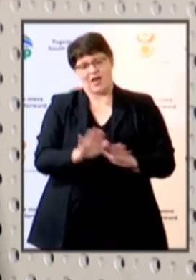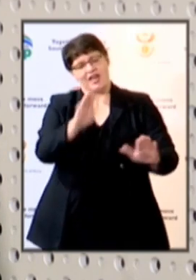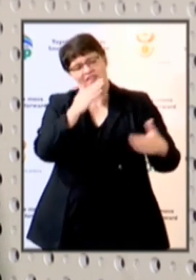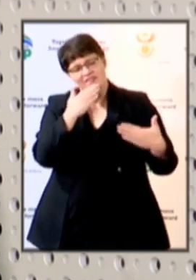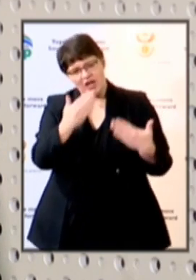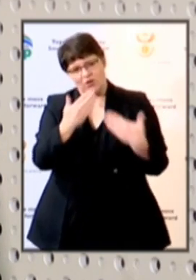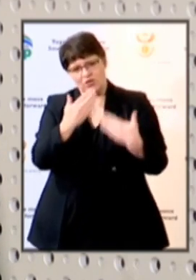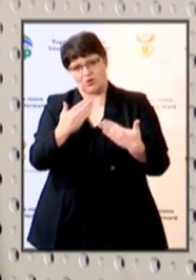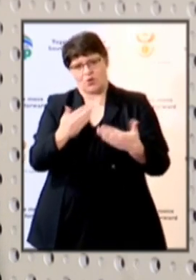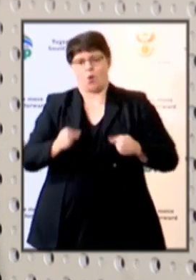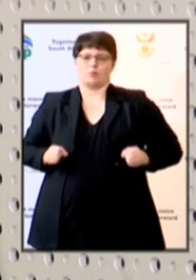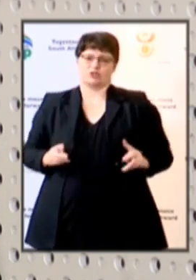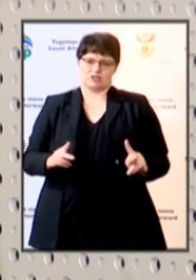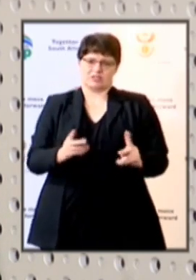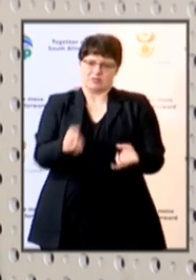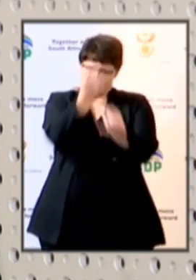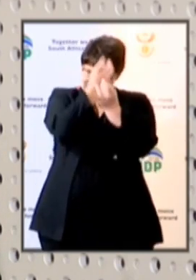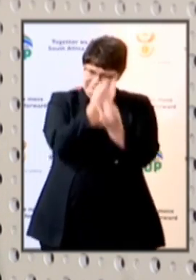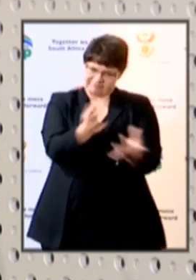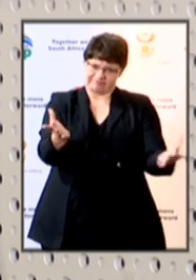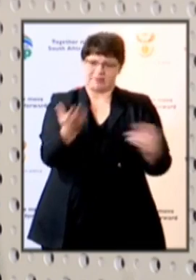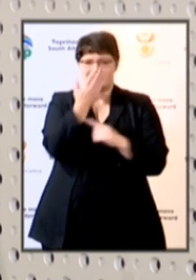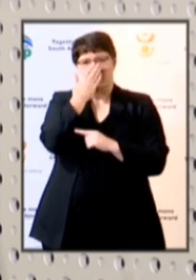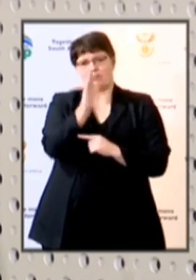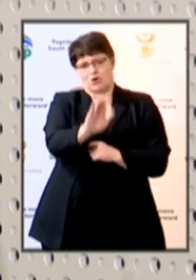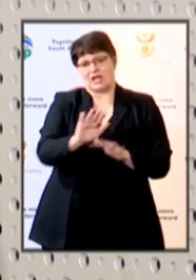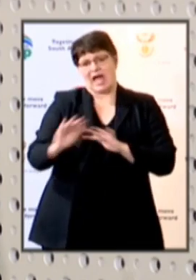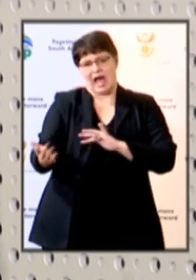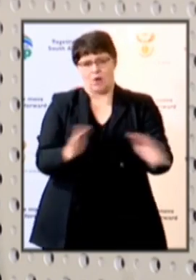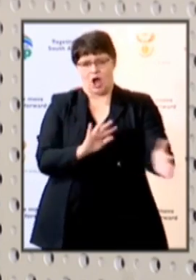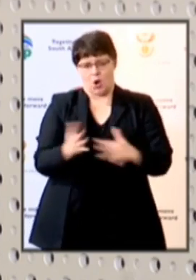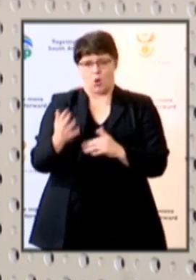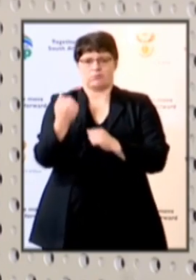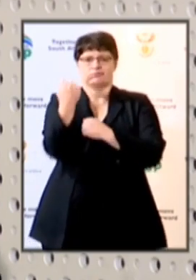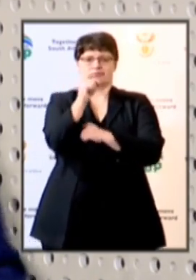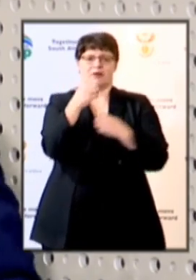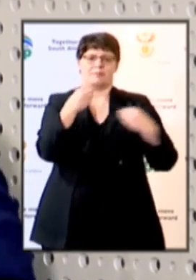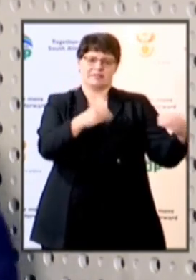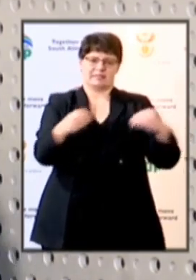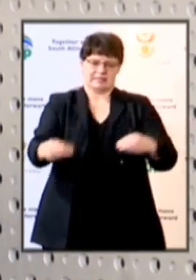to outline the approach on the industrial sectors.